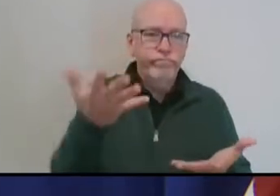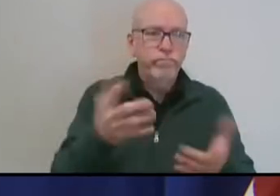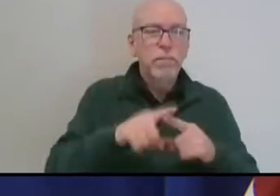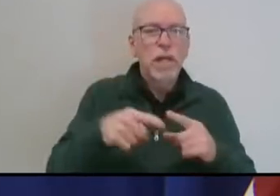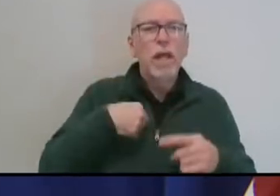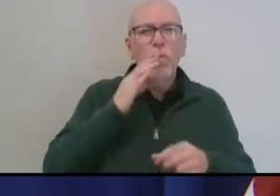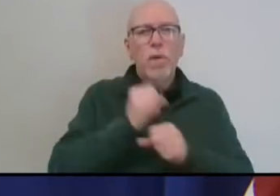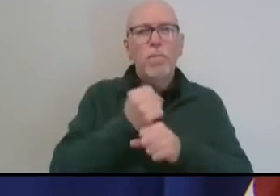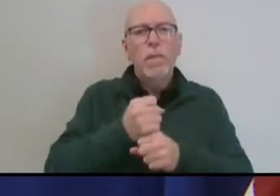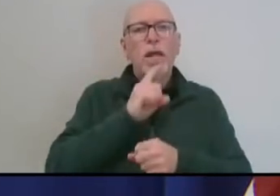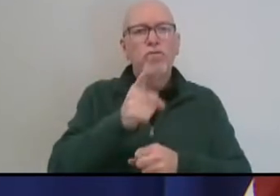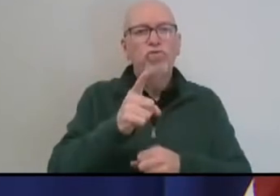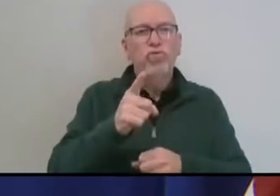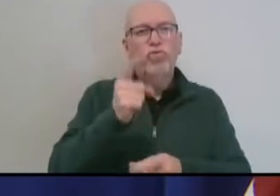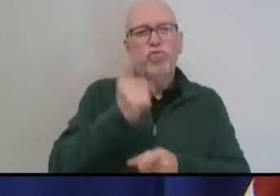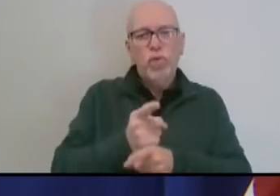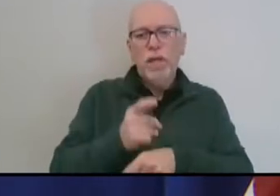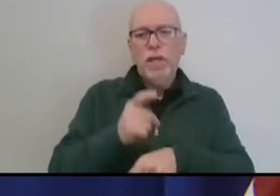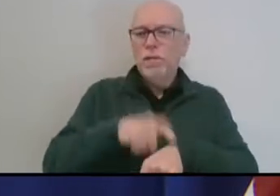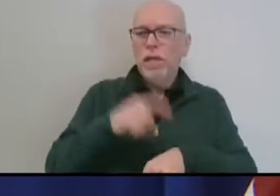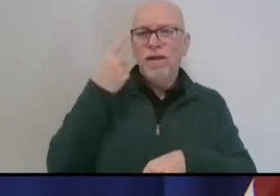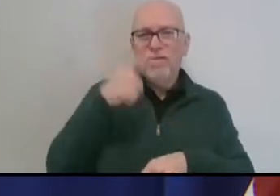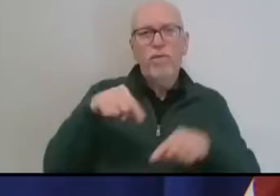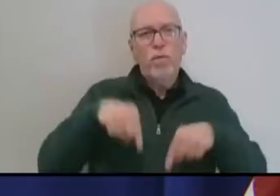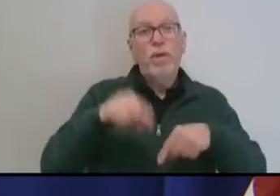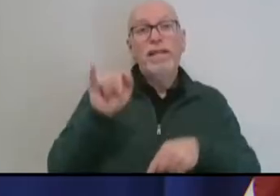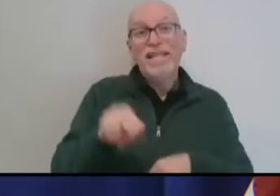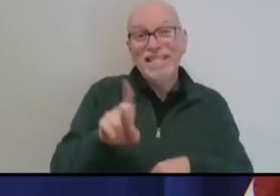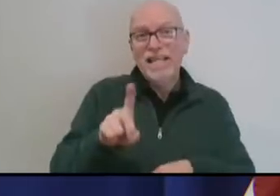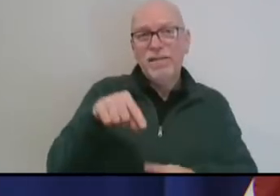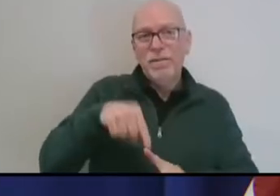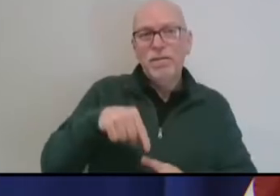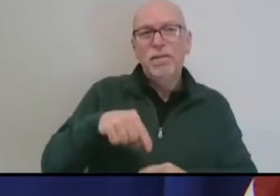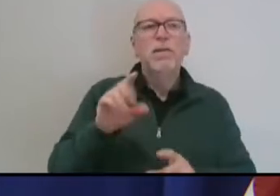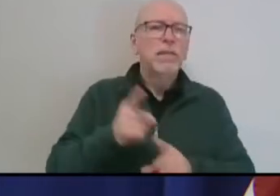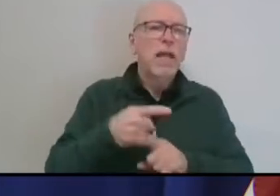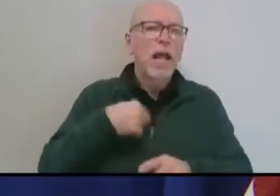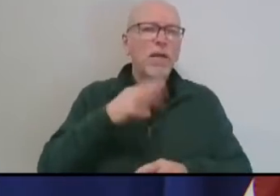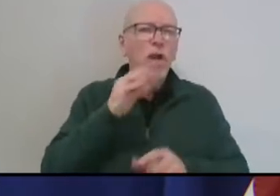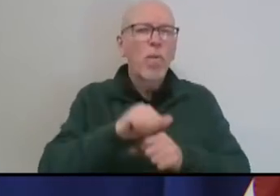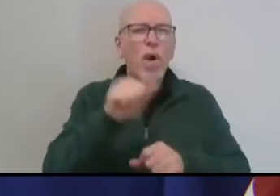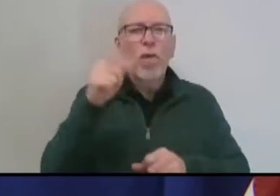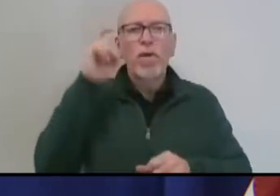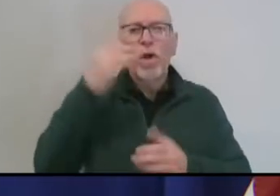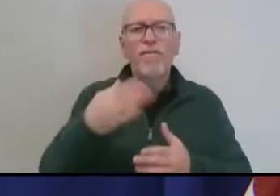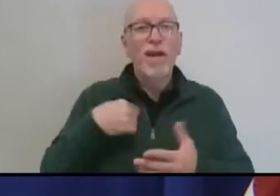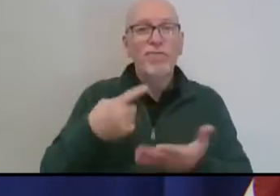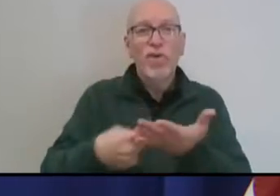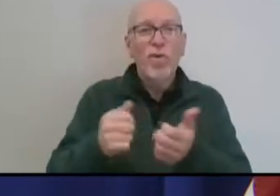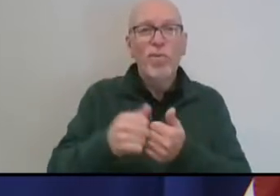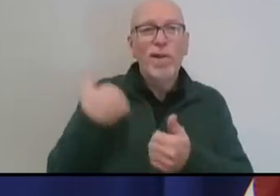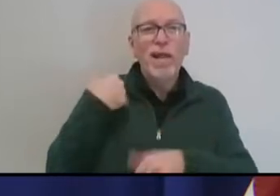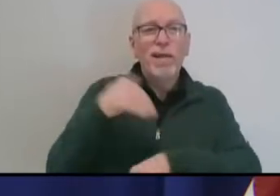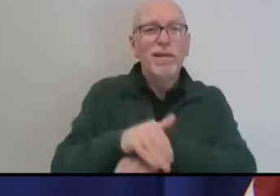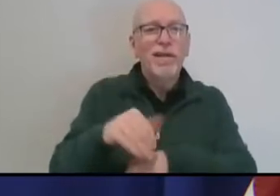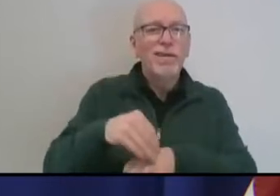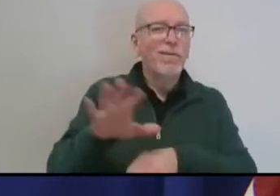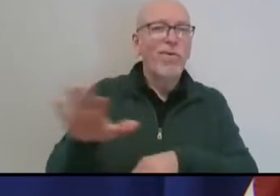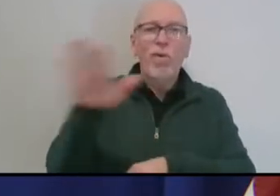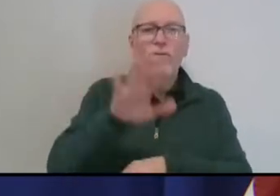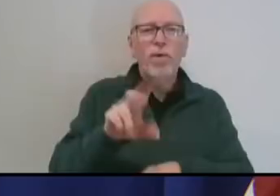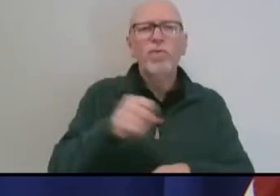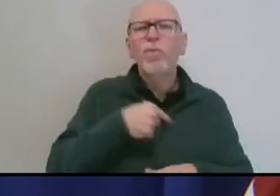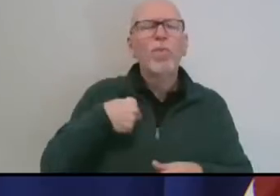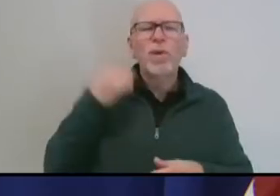the data that's coming across my desktop. And sure, I talked to governors, did last night, across the whole country, so we're very aware